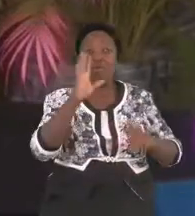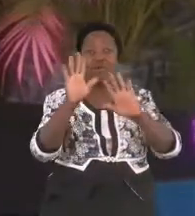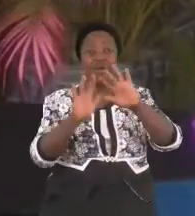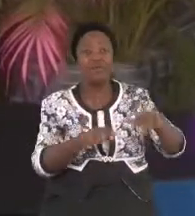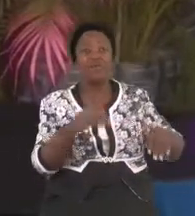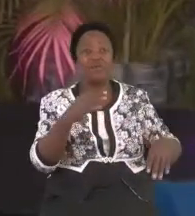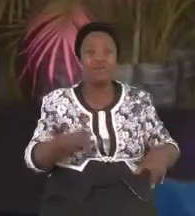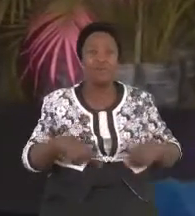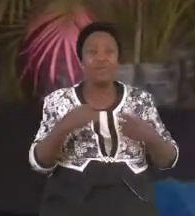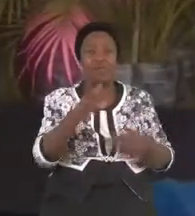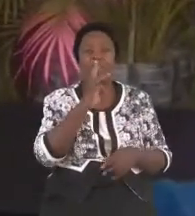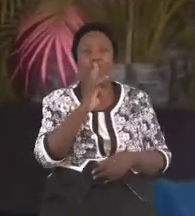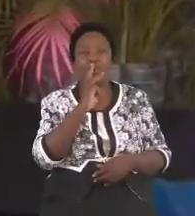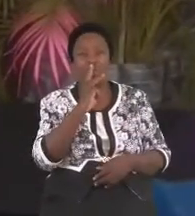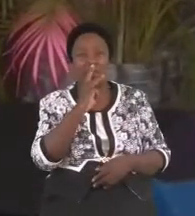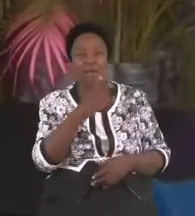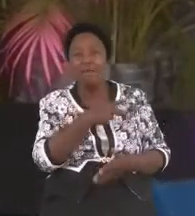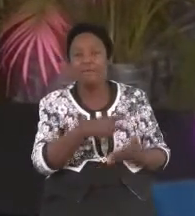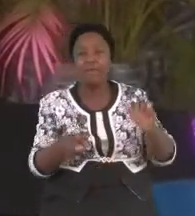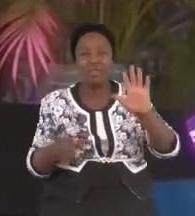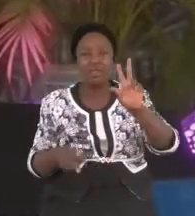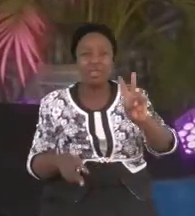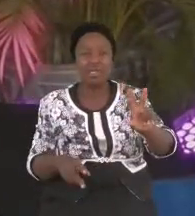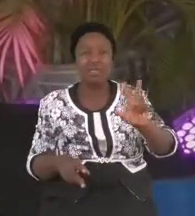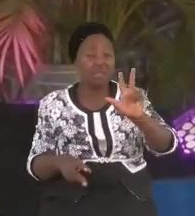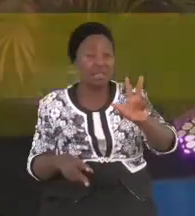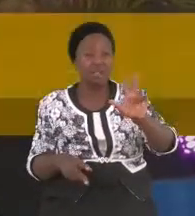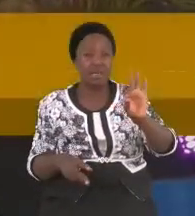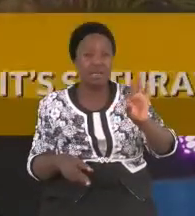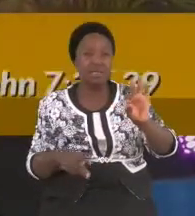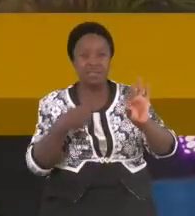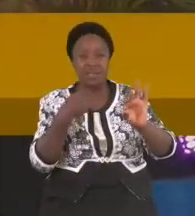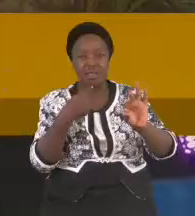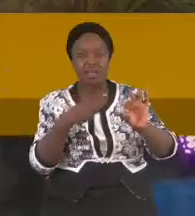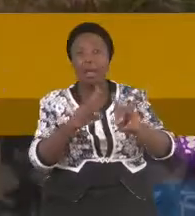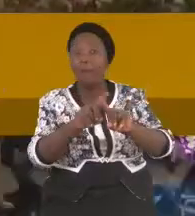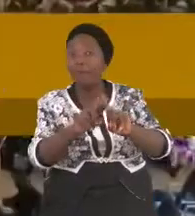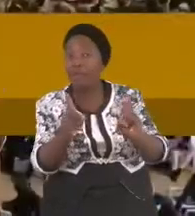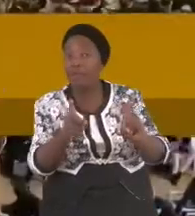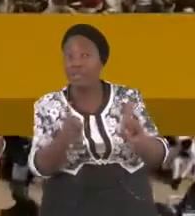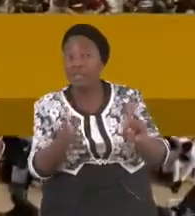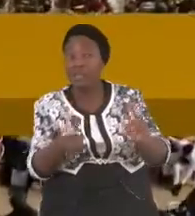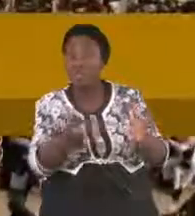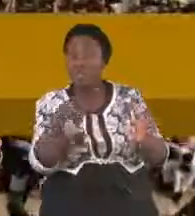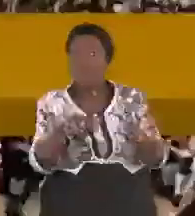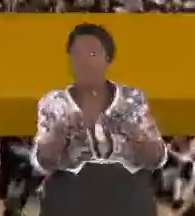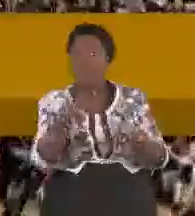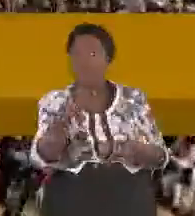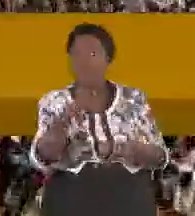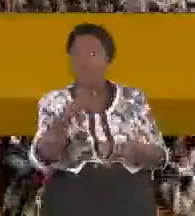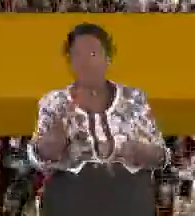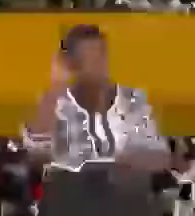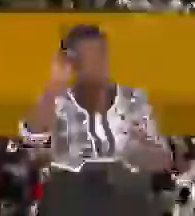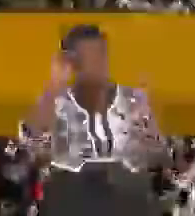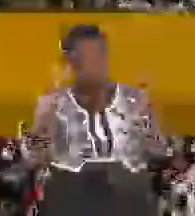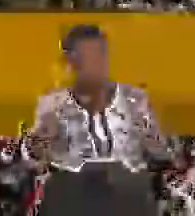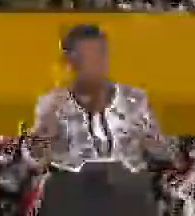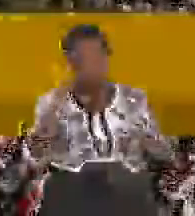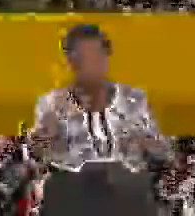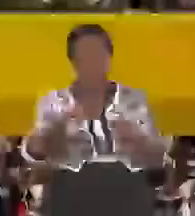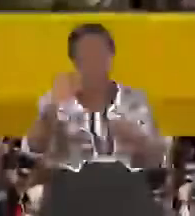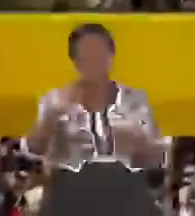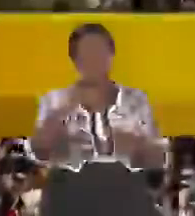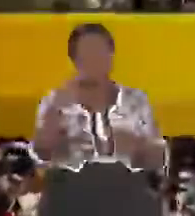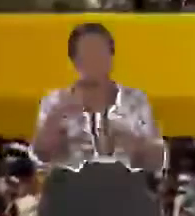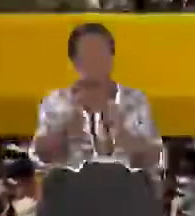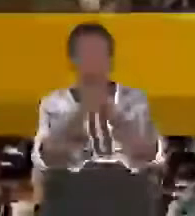in verse 39, it says, but they spake he of the Spirit, which they that